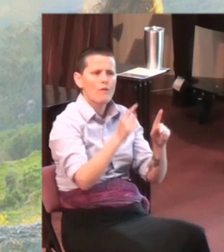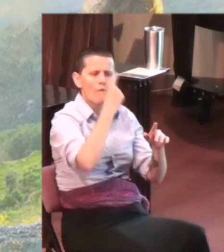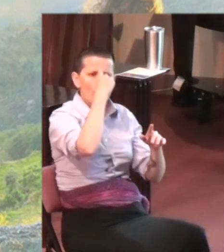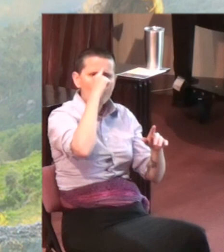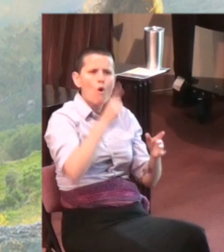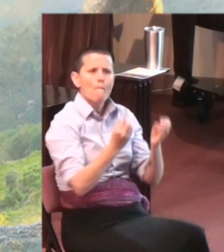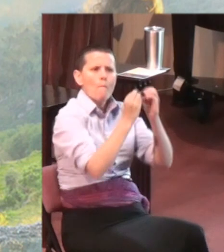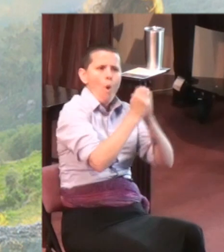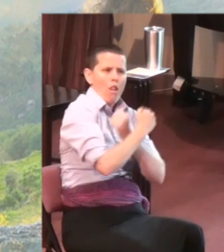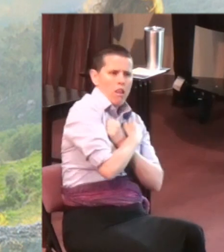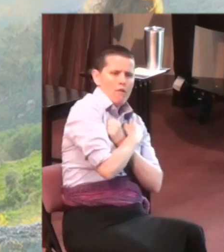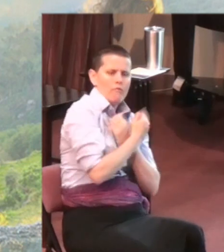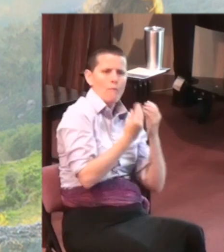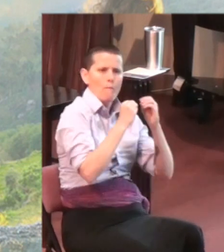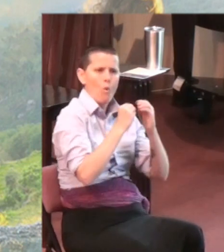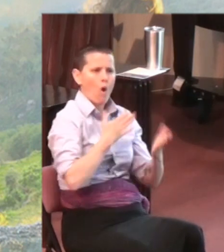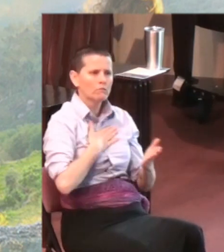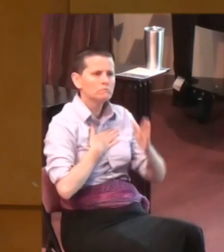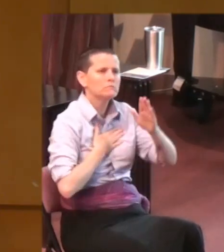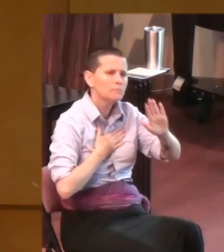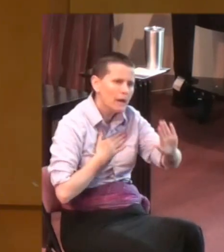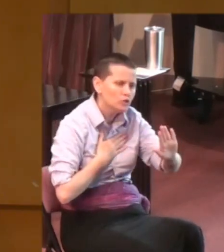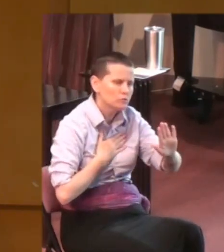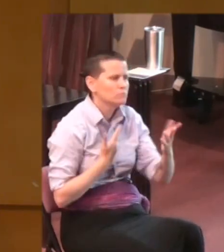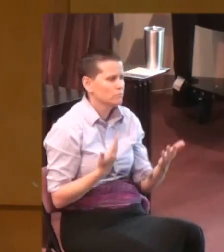Practicing mindfulness, it's crucial. Second one,